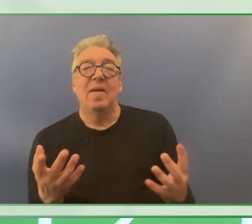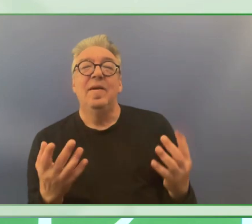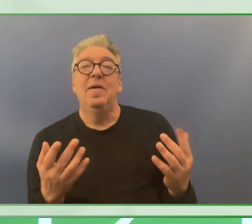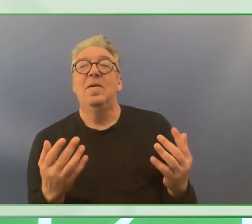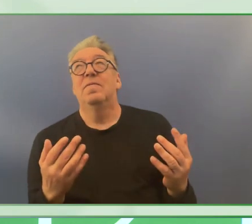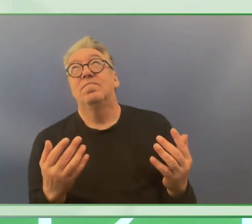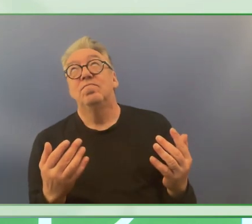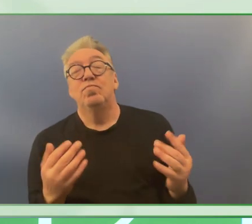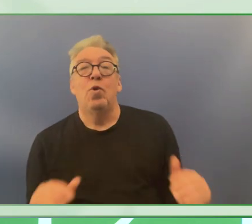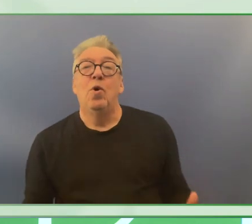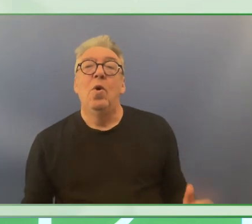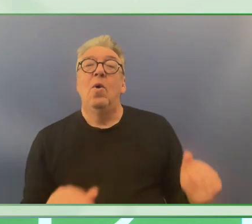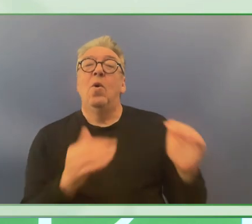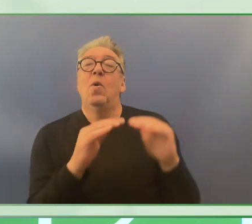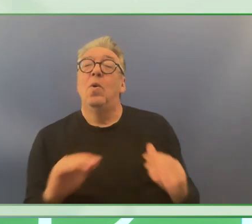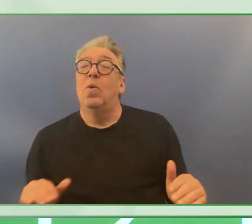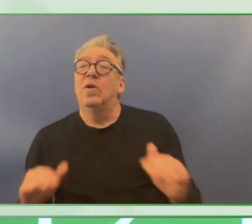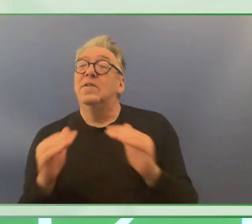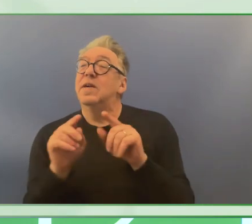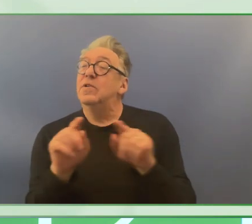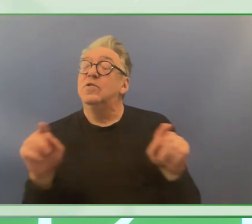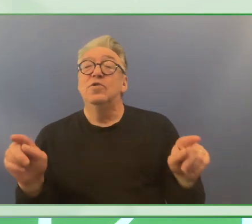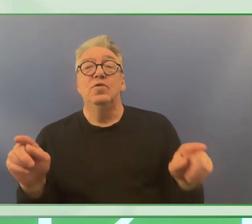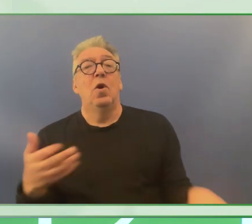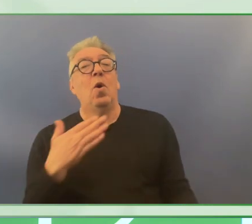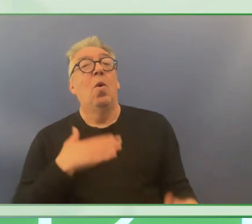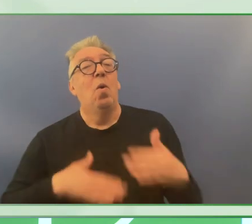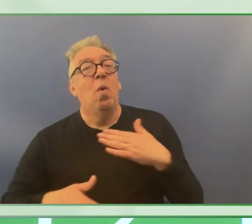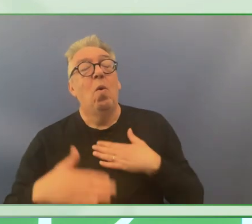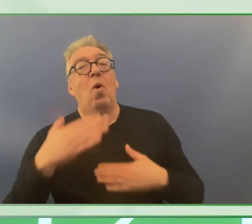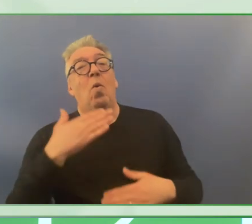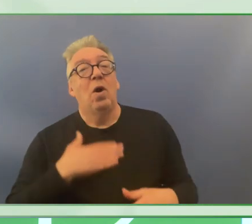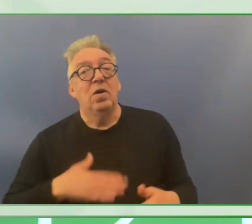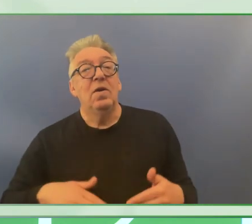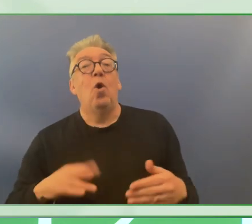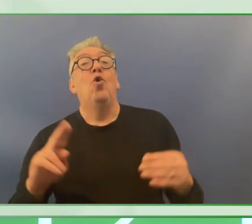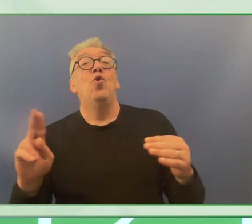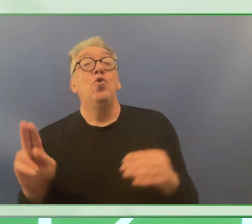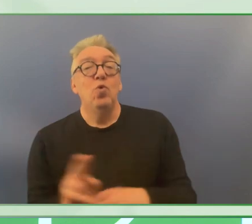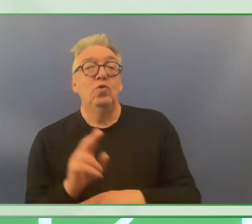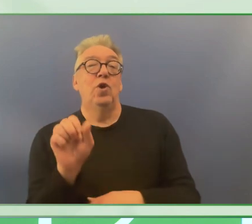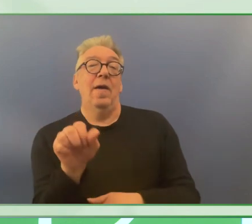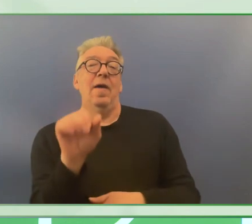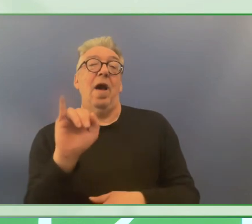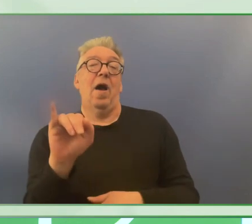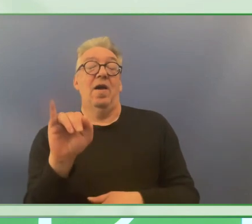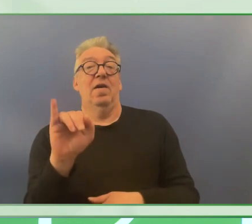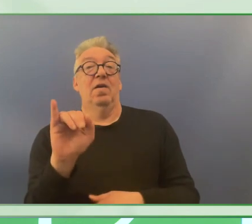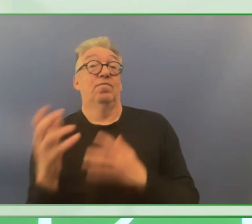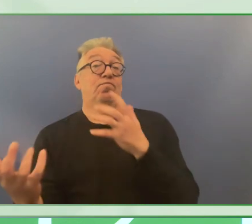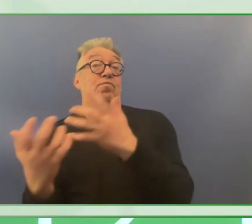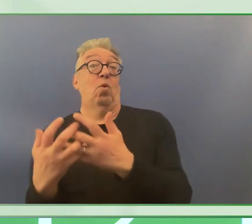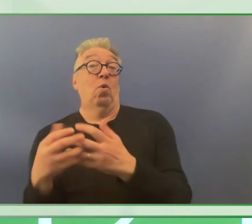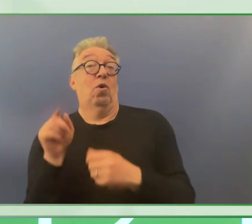will have the aspiration to use artificial intelligence for their huge